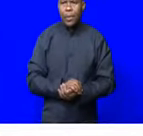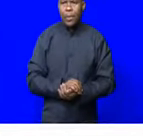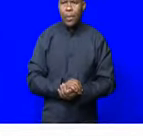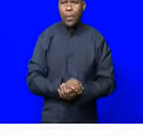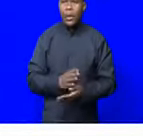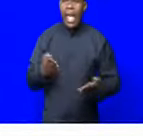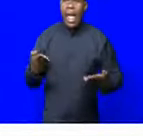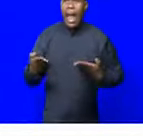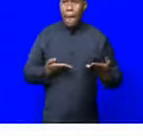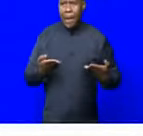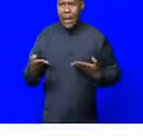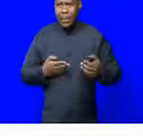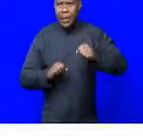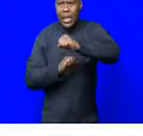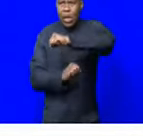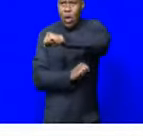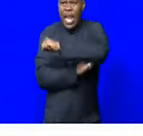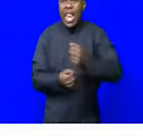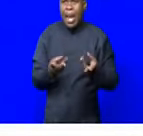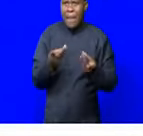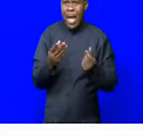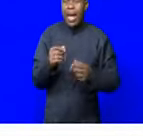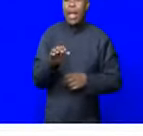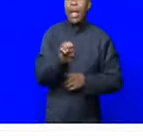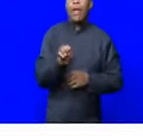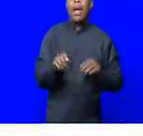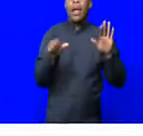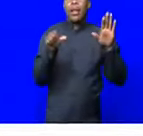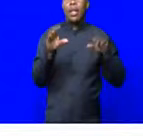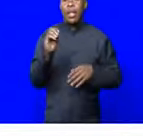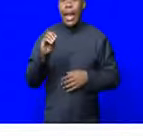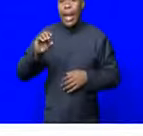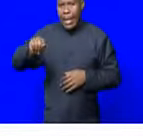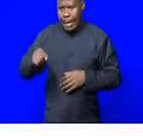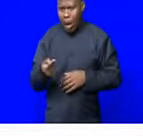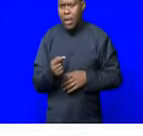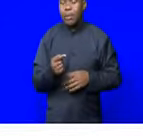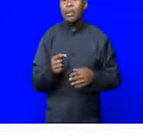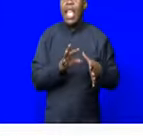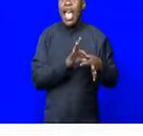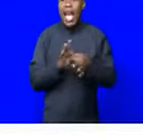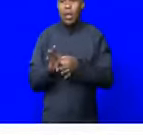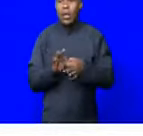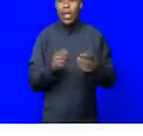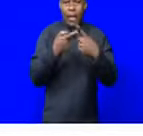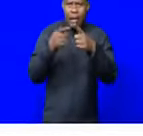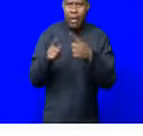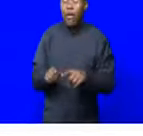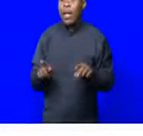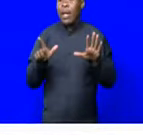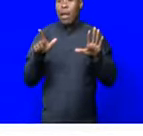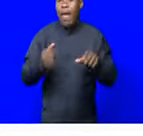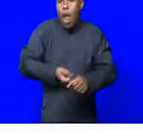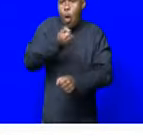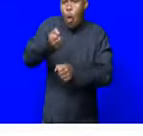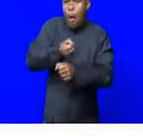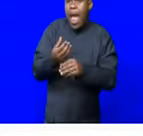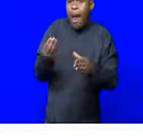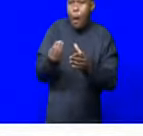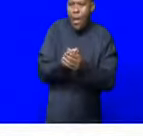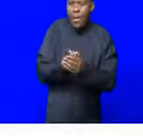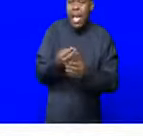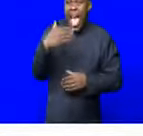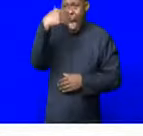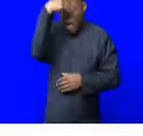Empowerment Limited has donated a sum of 600,000 emalangeni to help organizations that are working with government in improving the